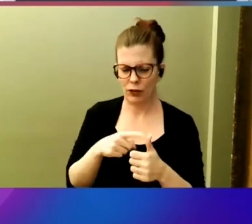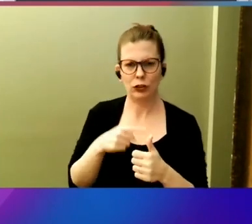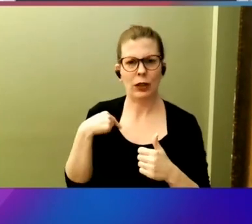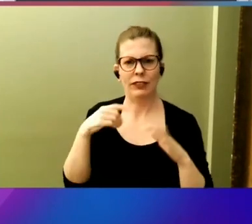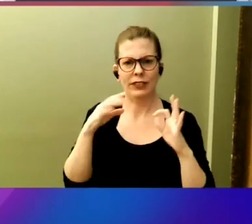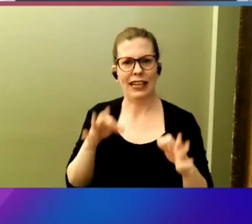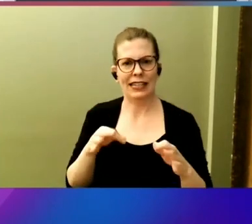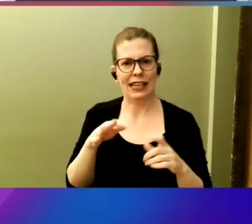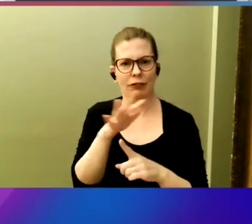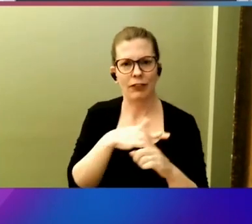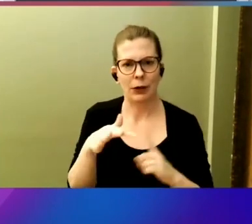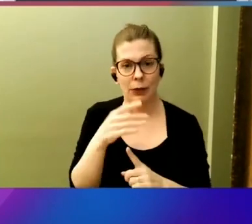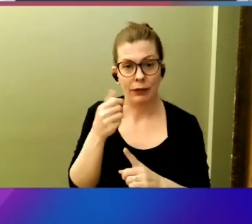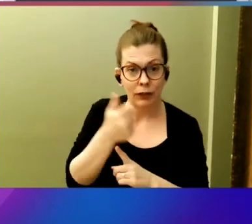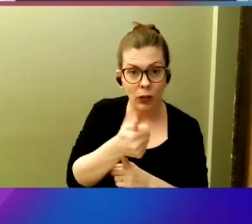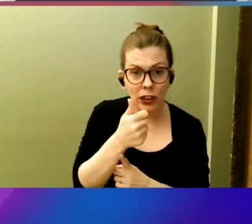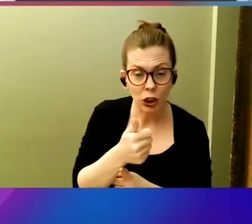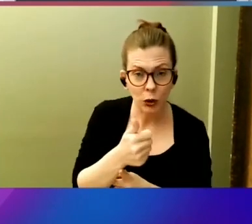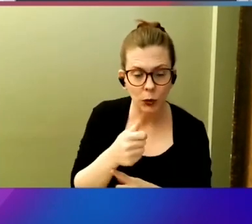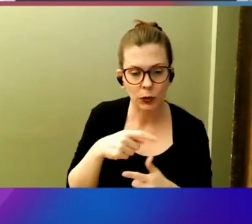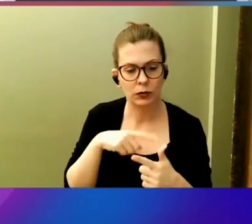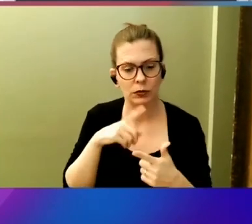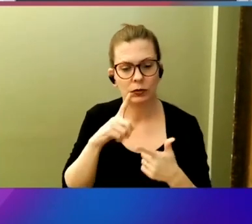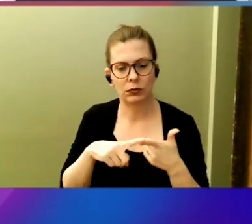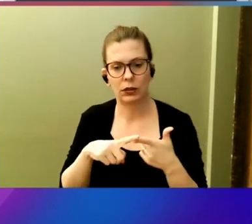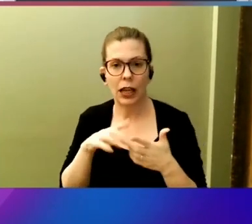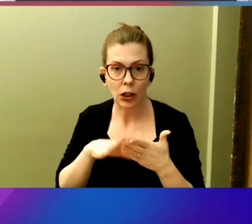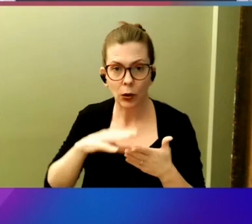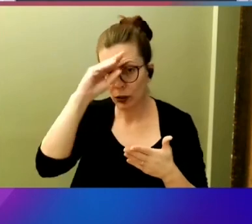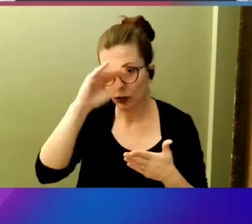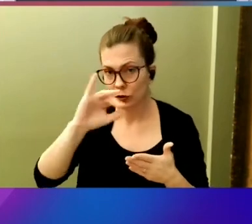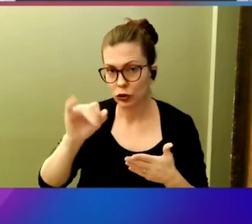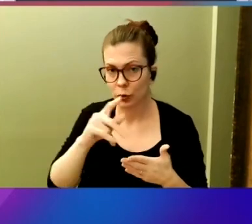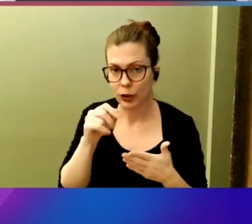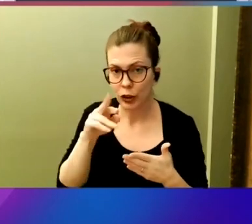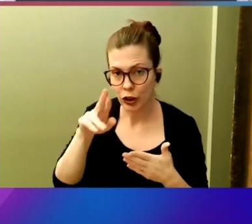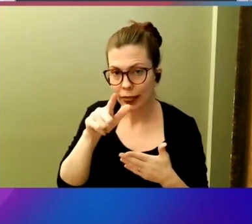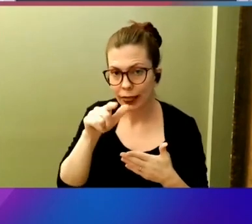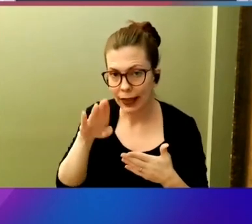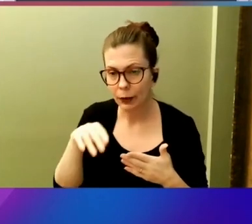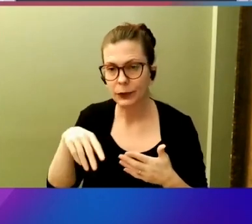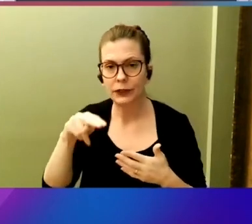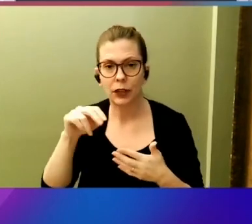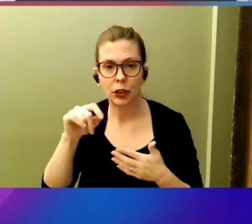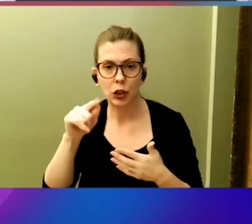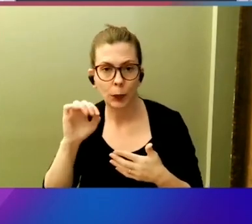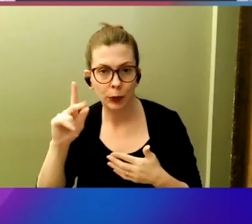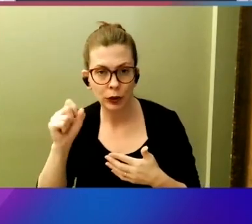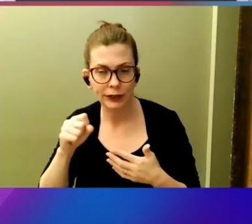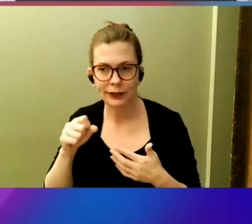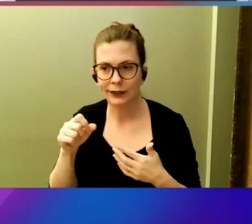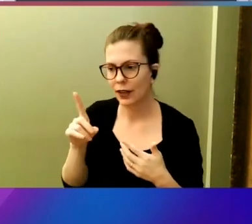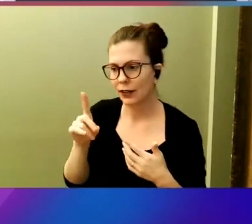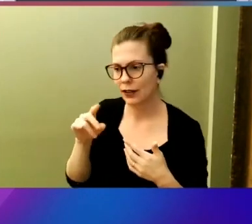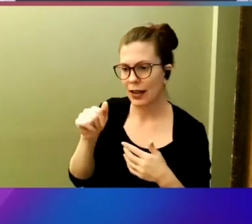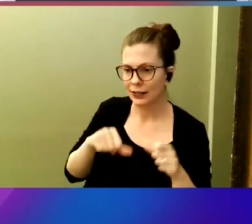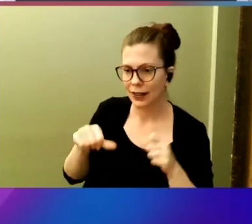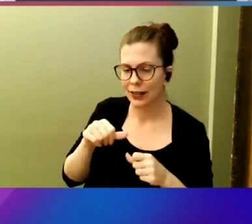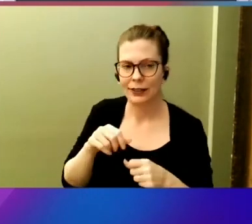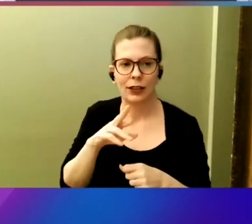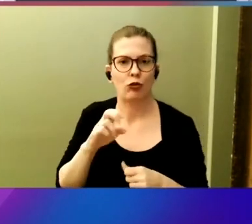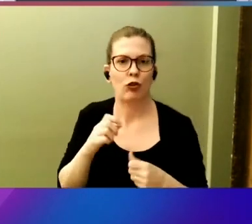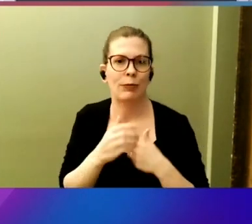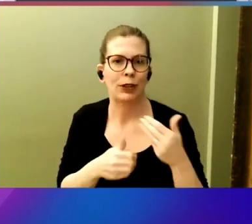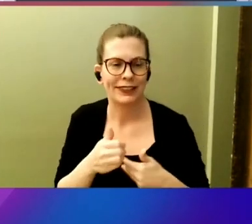you. You get to learn Jupyter Labs and Jupyter Notebooks and learn data science, pre-processing. You get to get more proficient